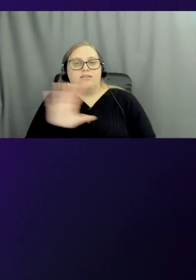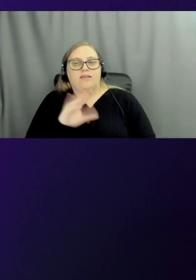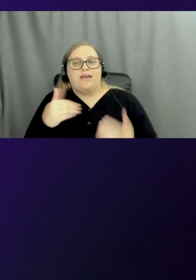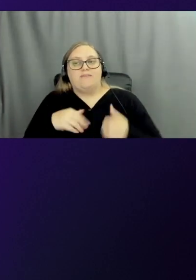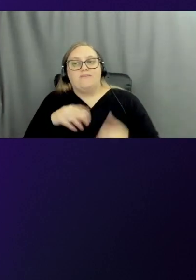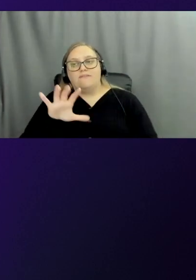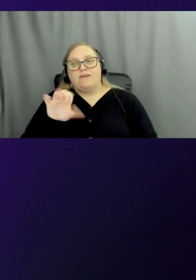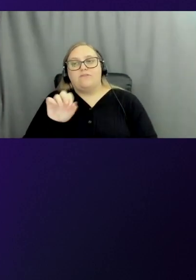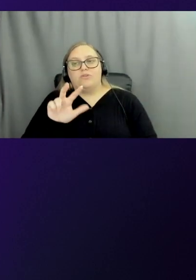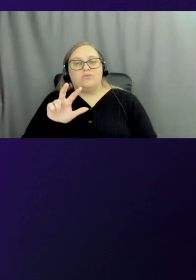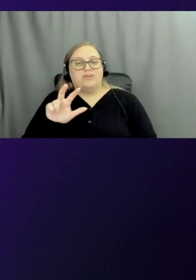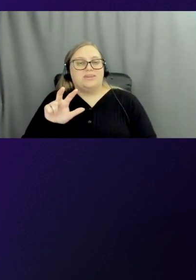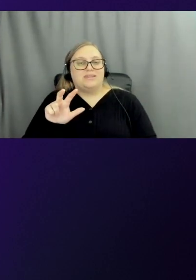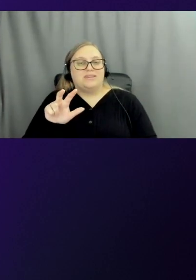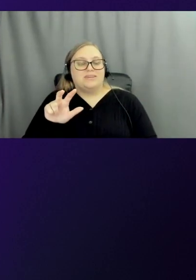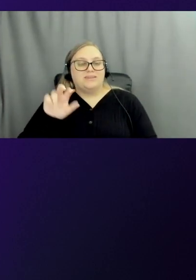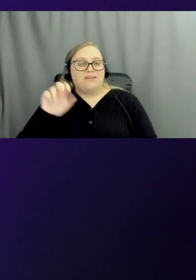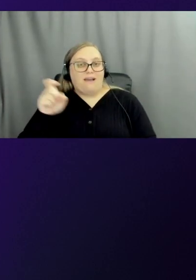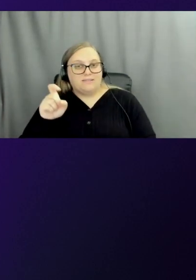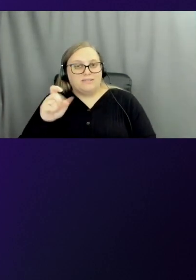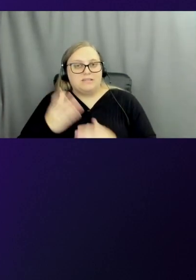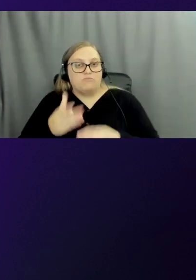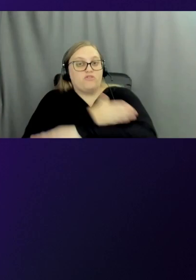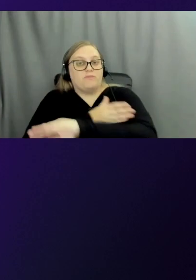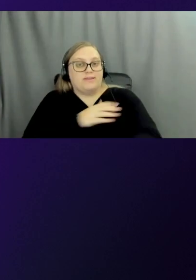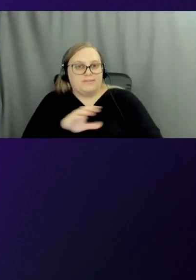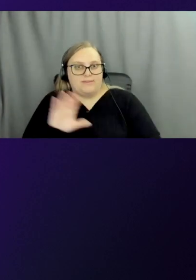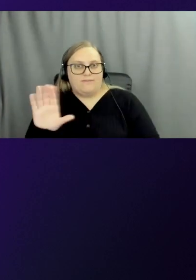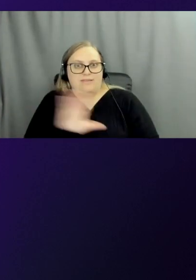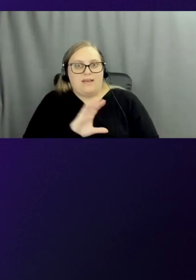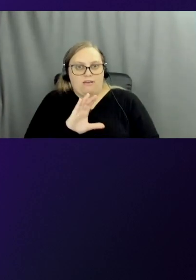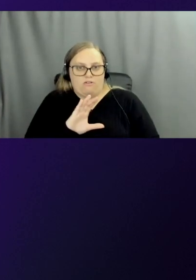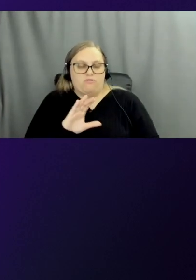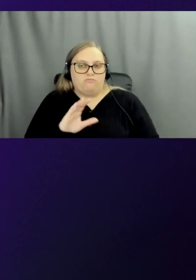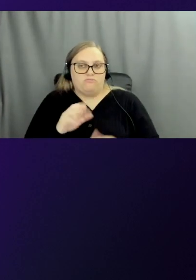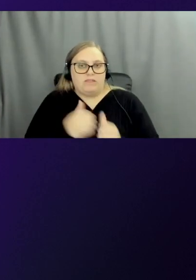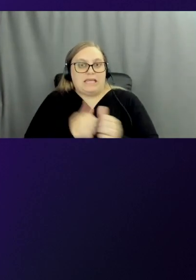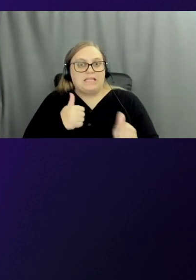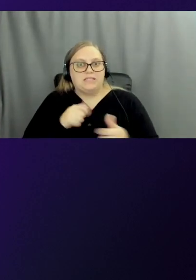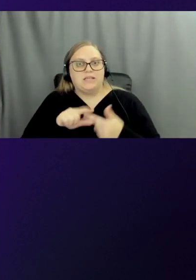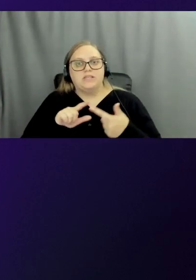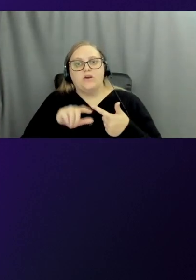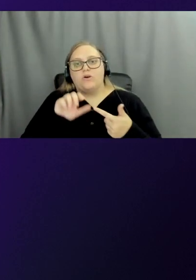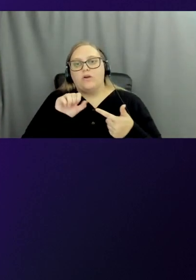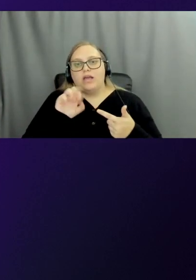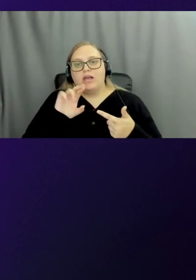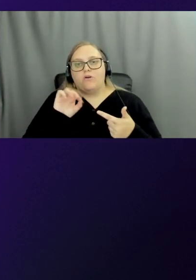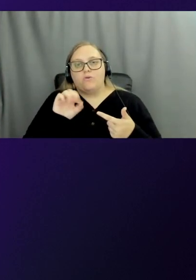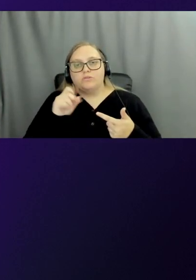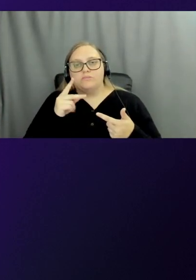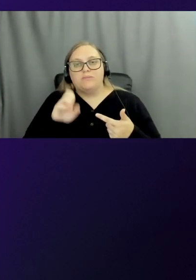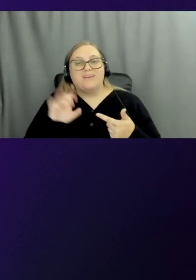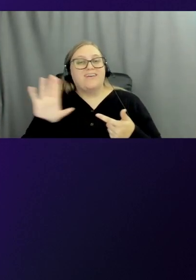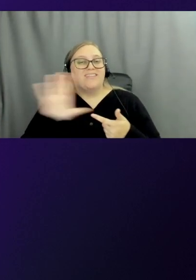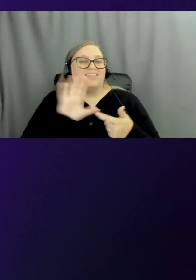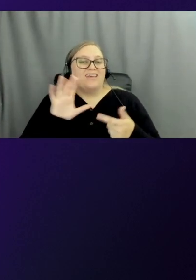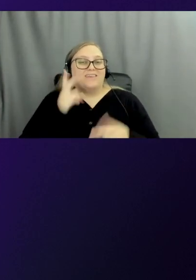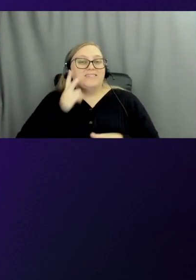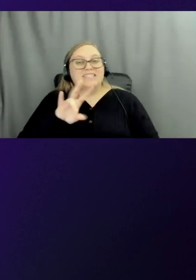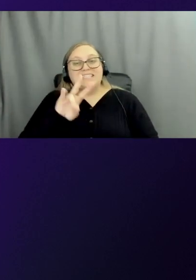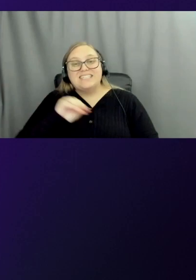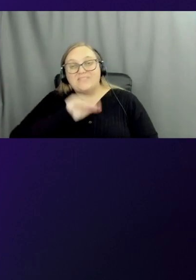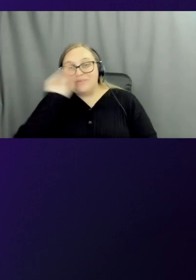5.3x improvement in their latency. Aerospike itself, which are a real-time database, they have seen the 70%